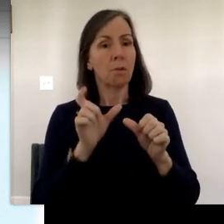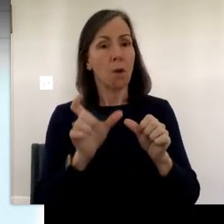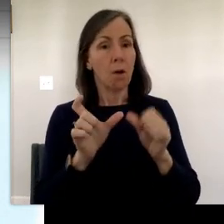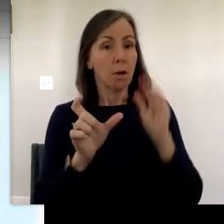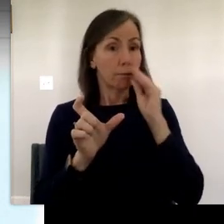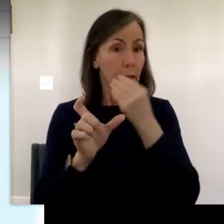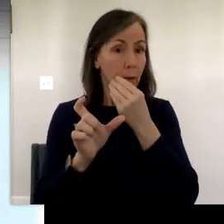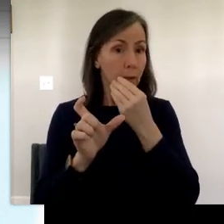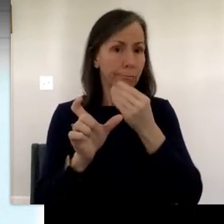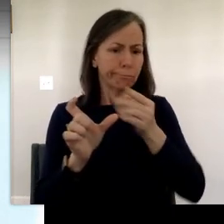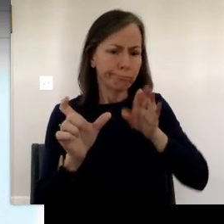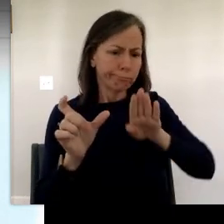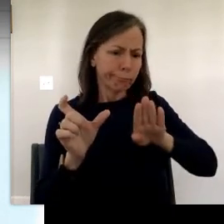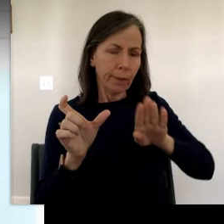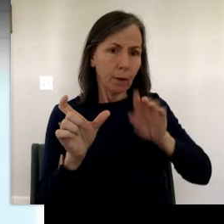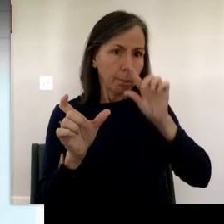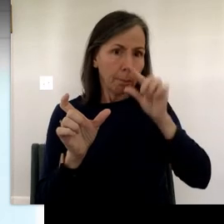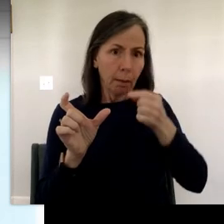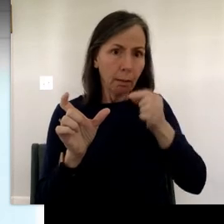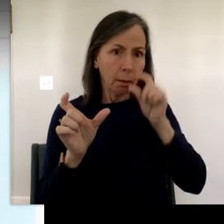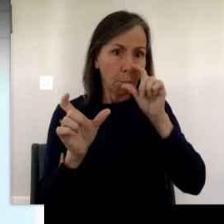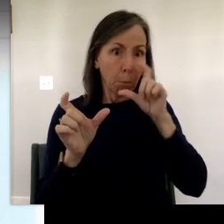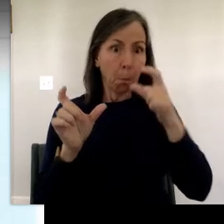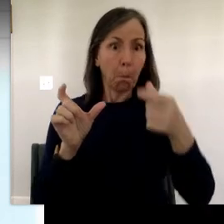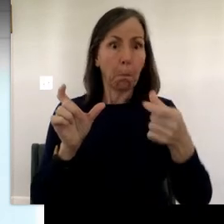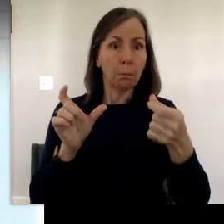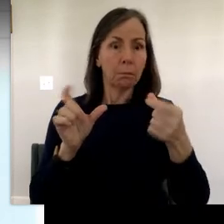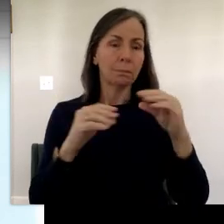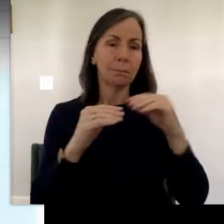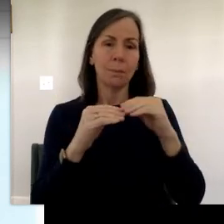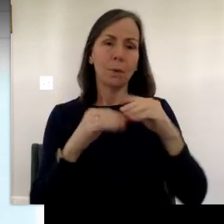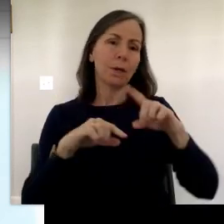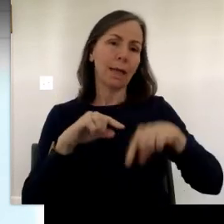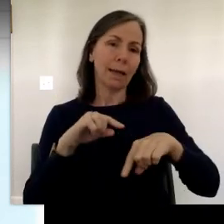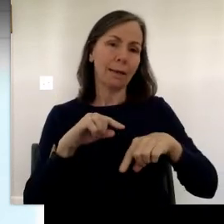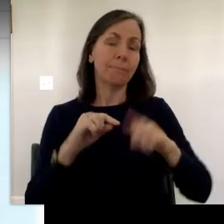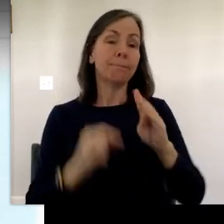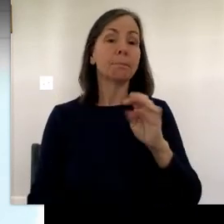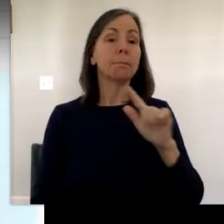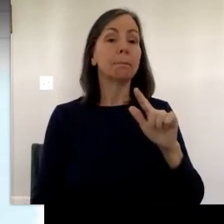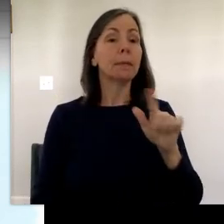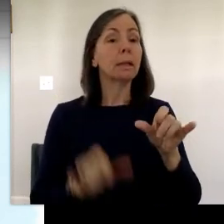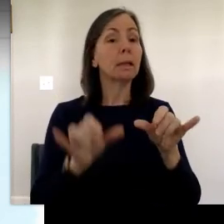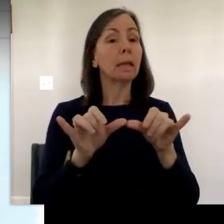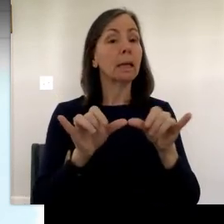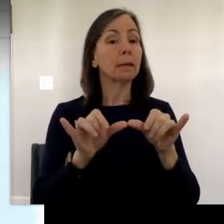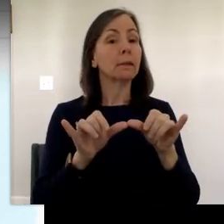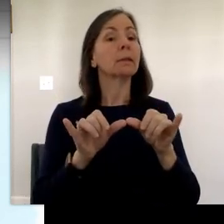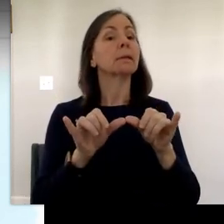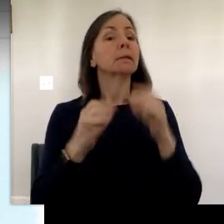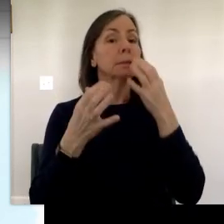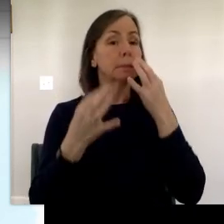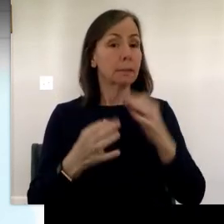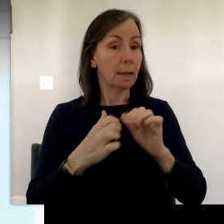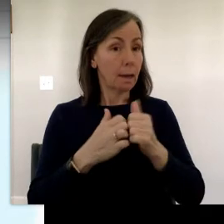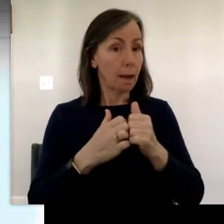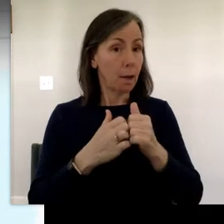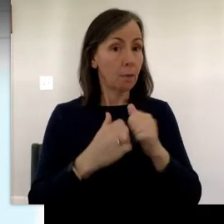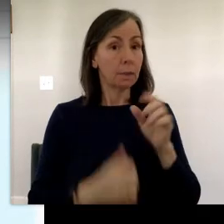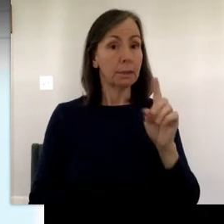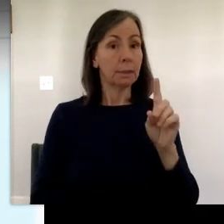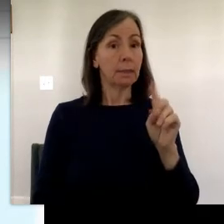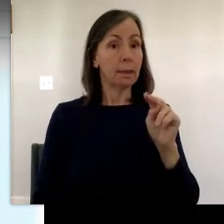longer. Their bill length is determined by the DNA they inherited from their